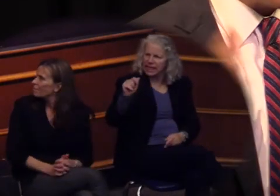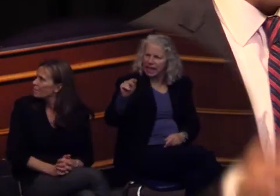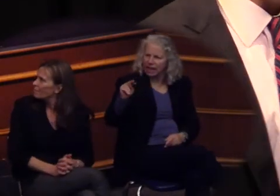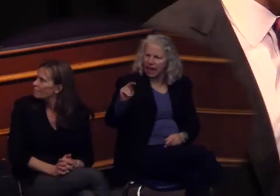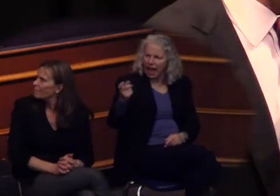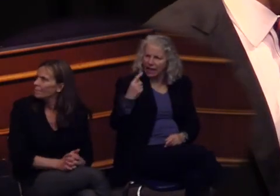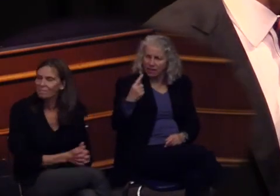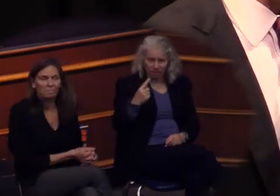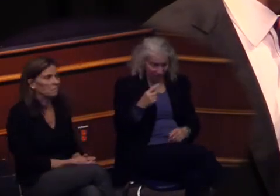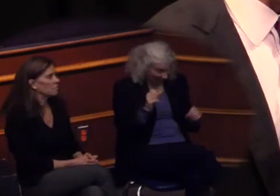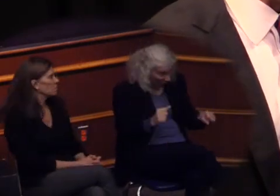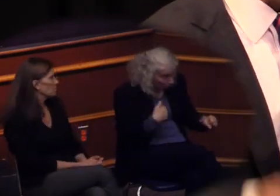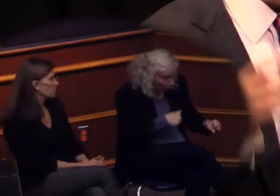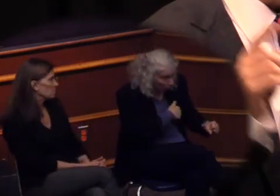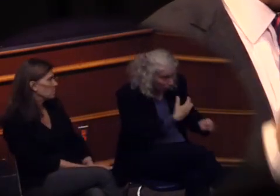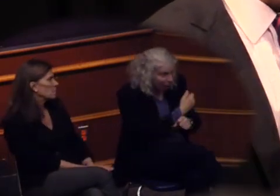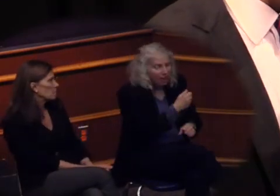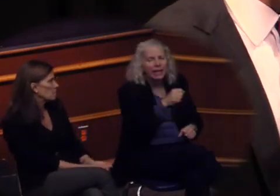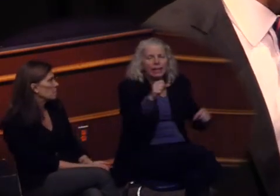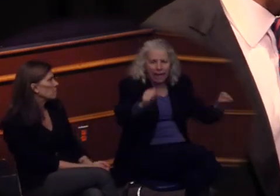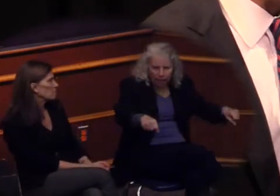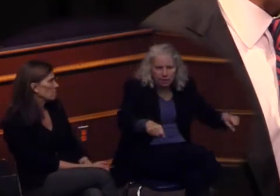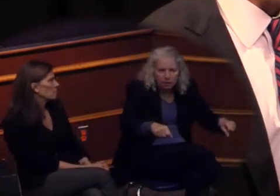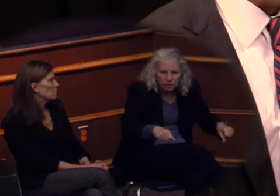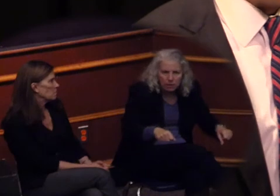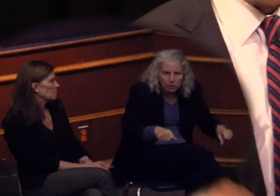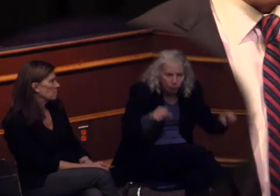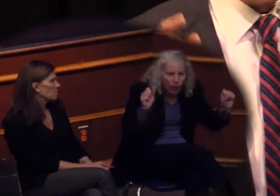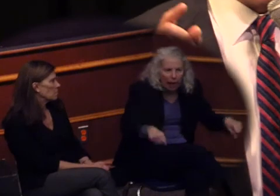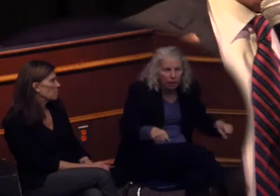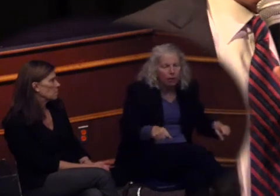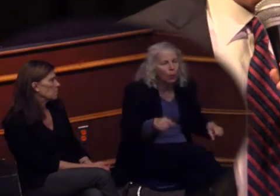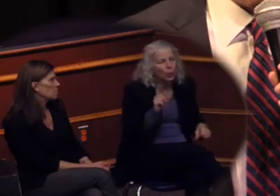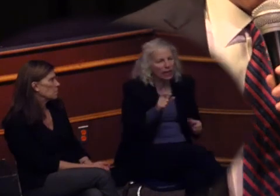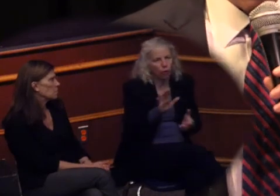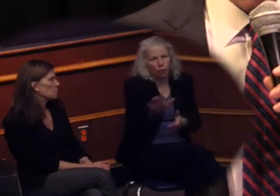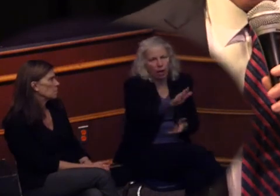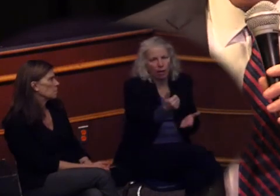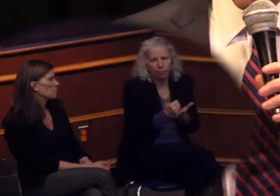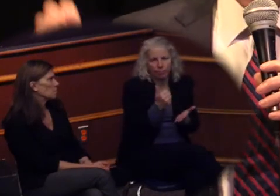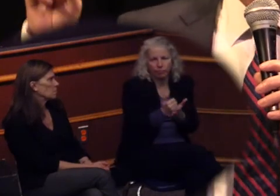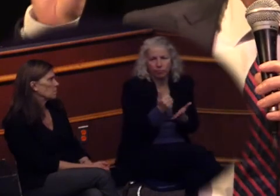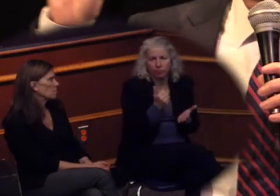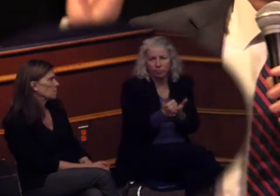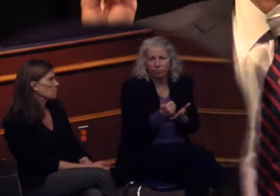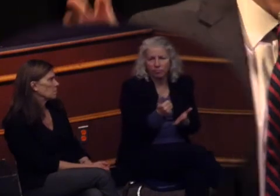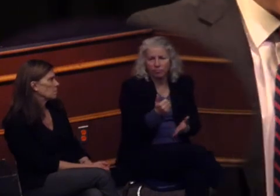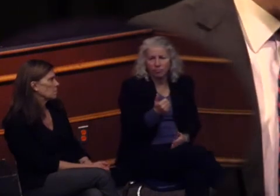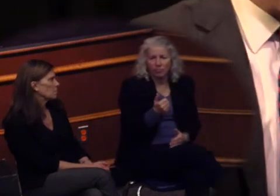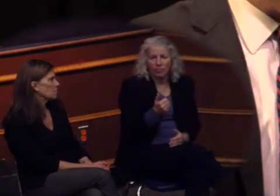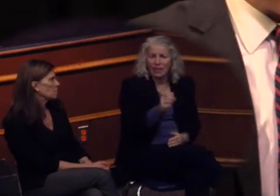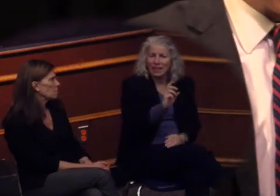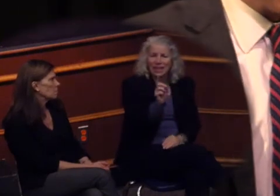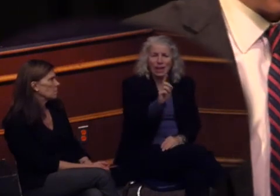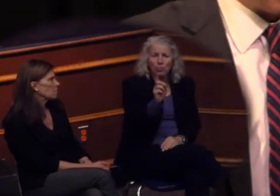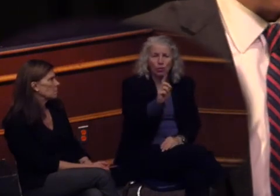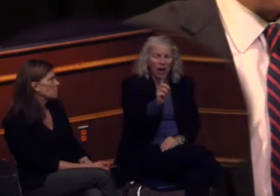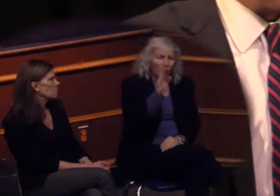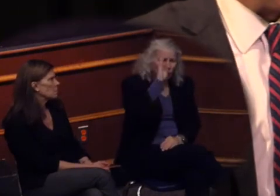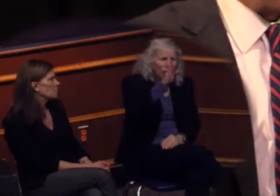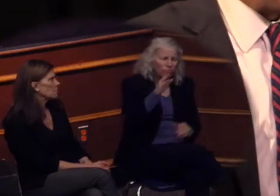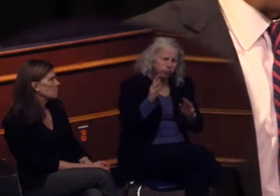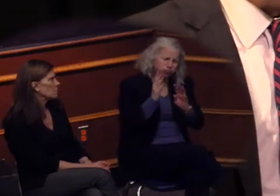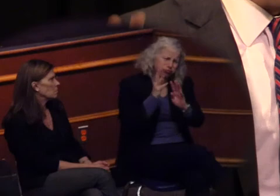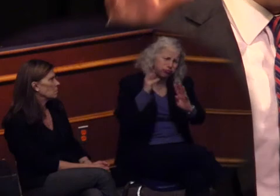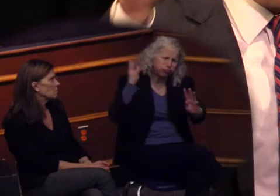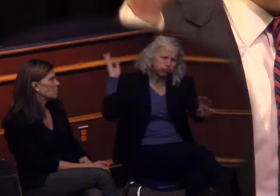we can win this. We can win this. But we need your help. Because with that big democratic turnout we're going to have,